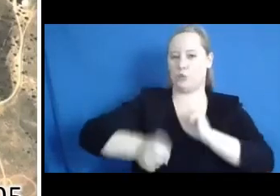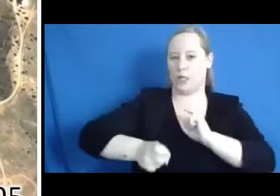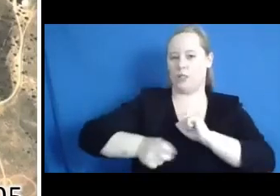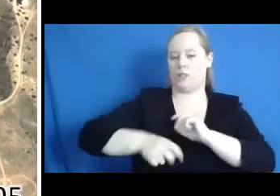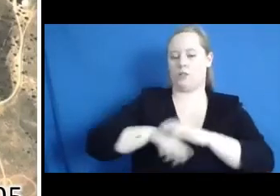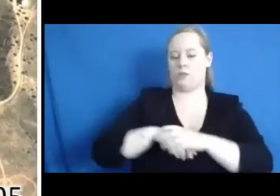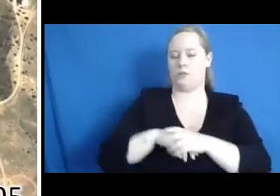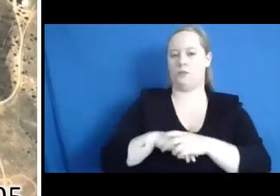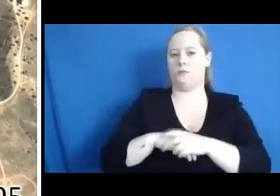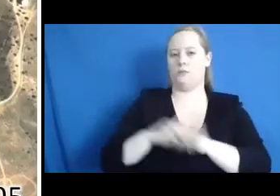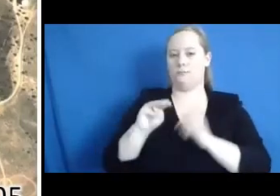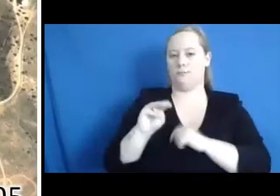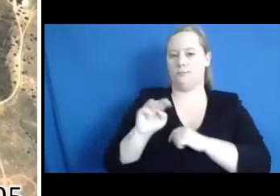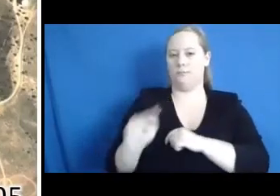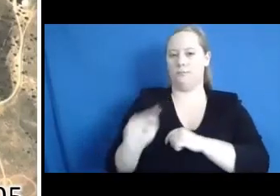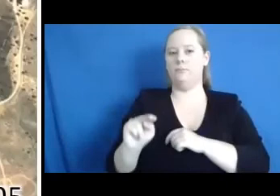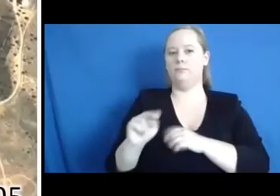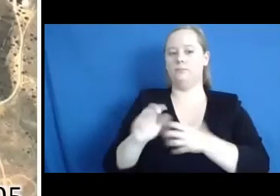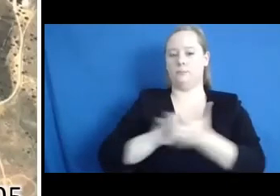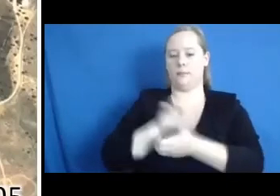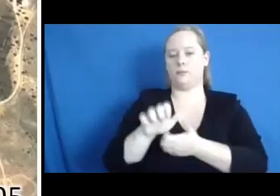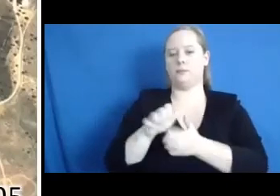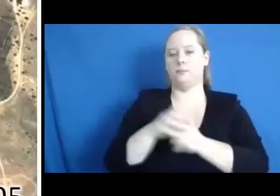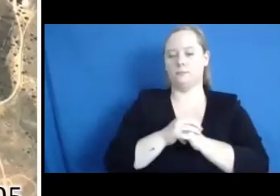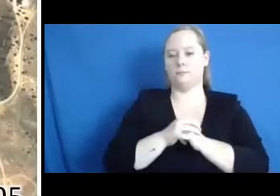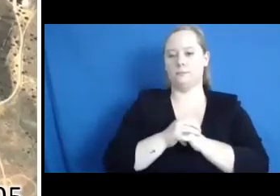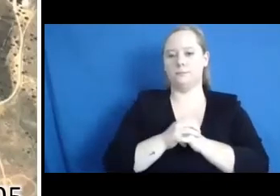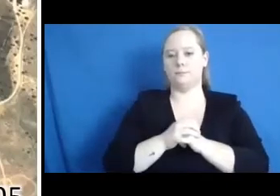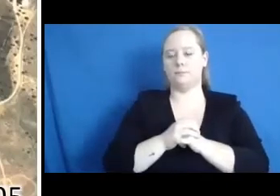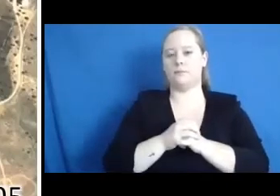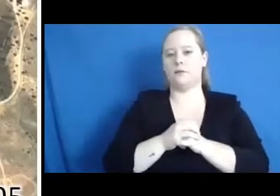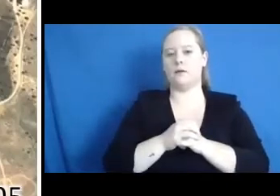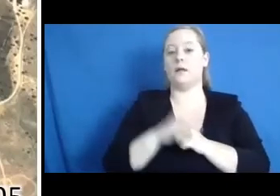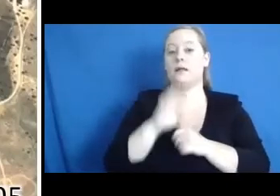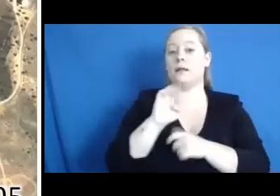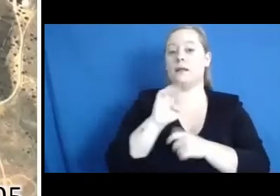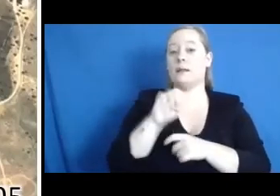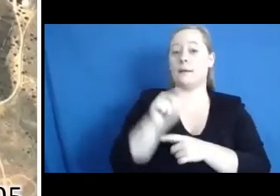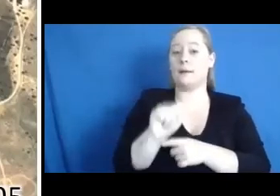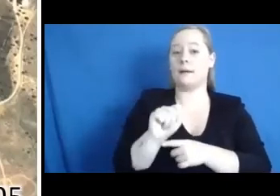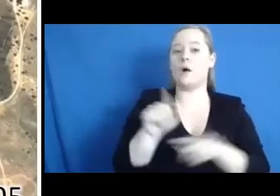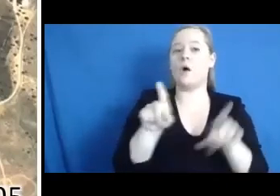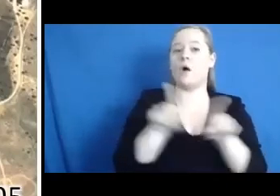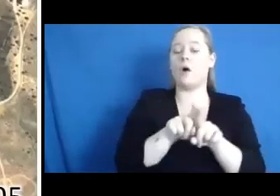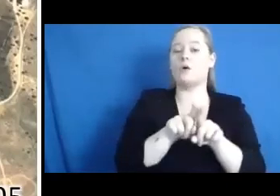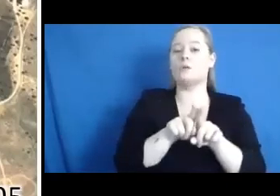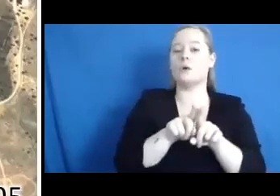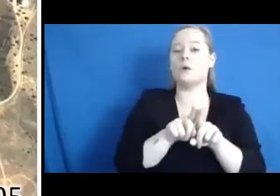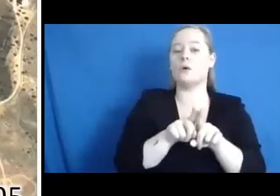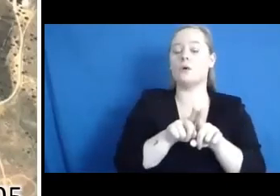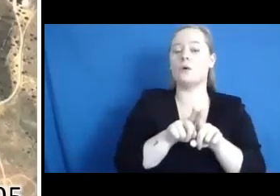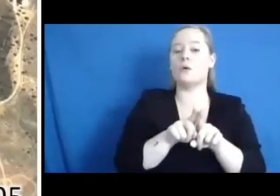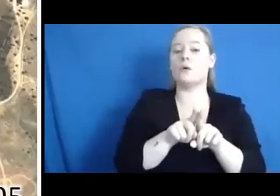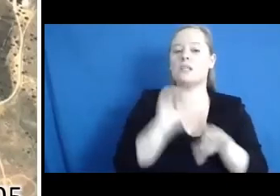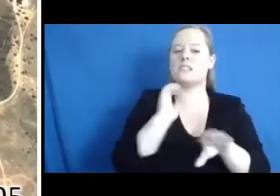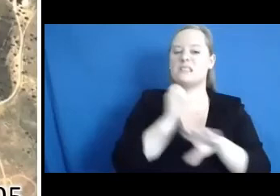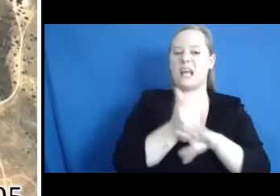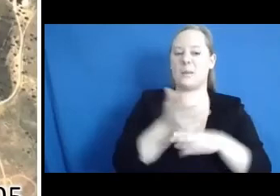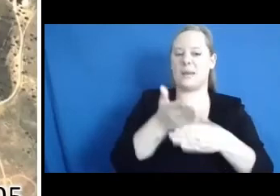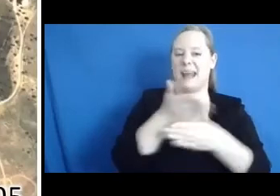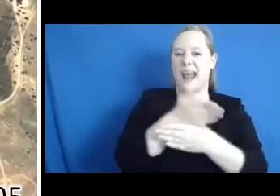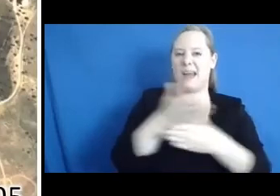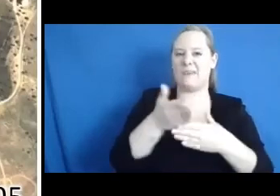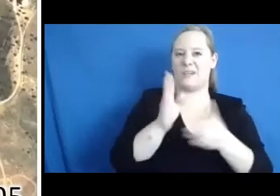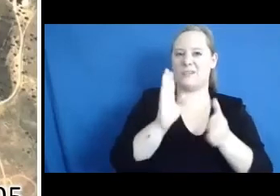manganese concentration at the site. Also, the EPA's already set sort of an average background target